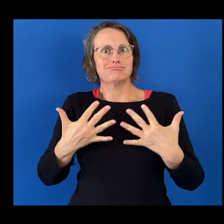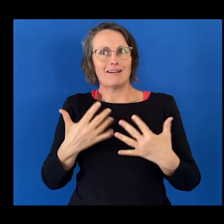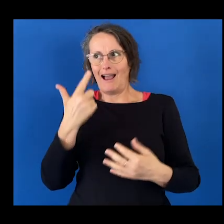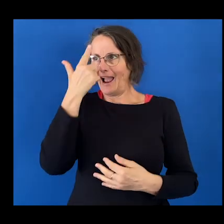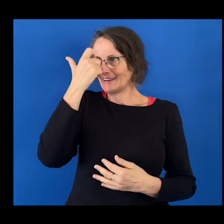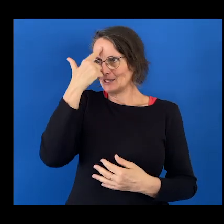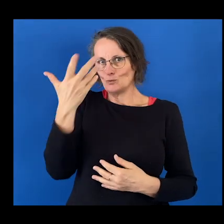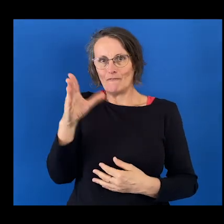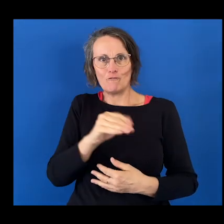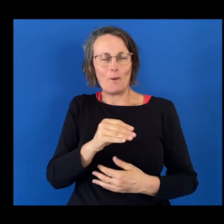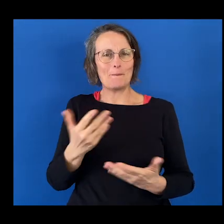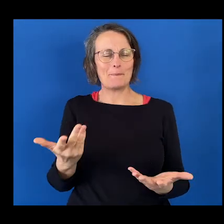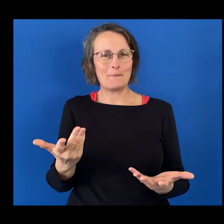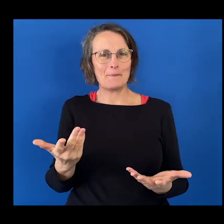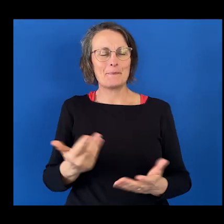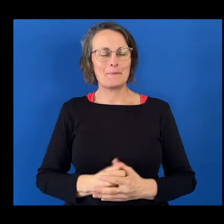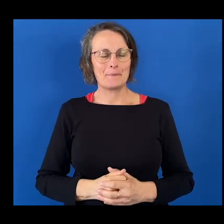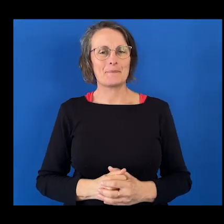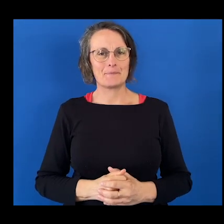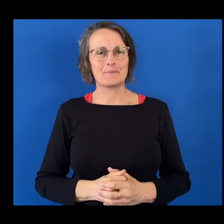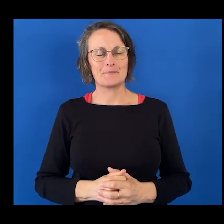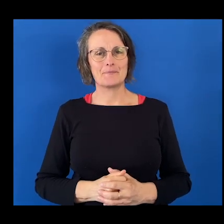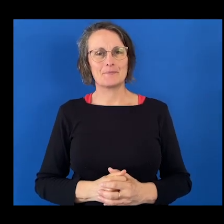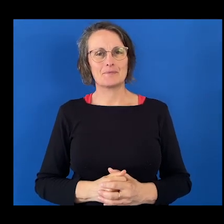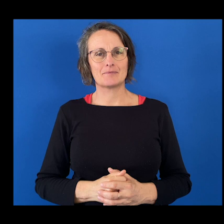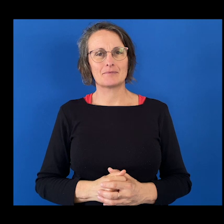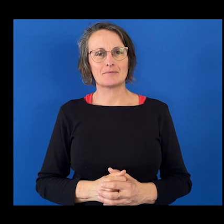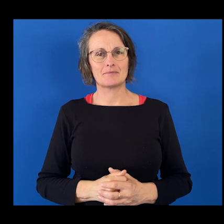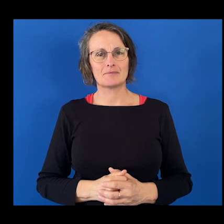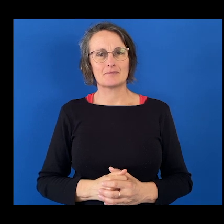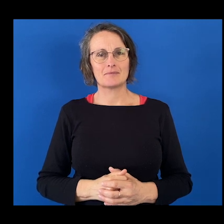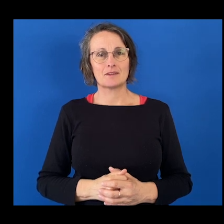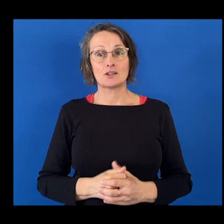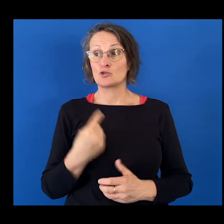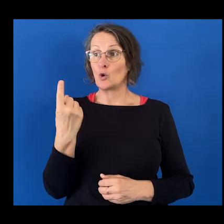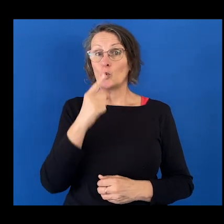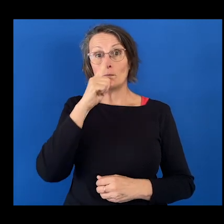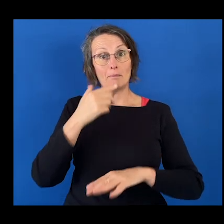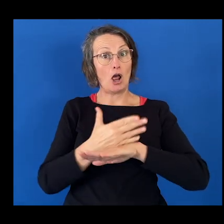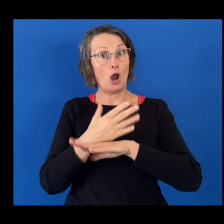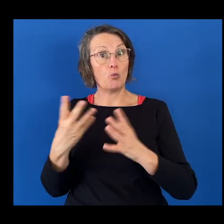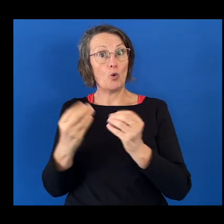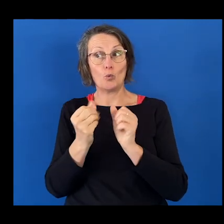this gift come from? You know, this is something that I share with the people I work with.